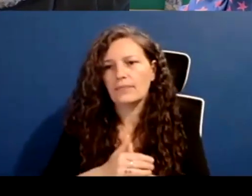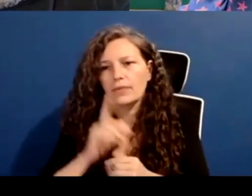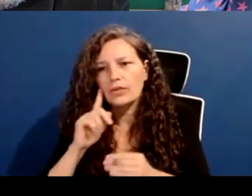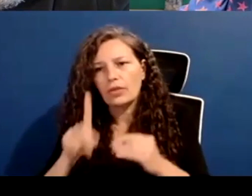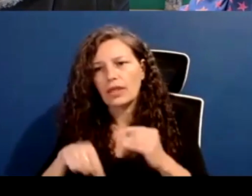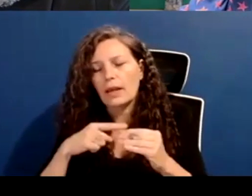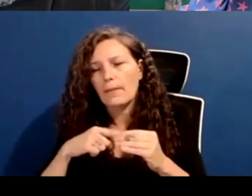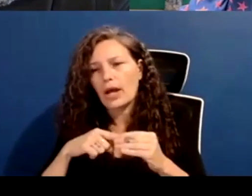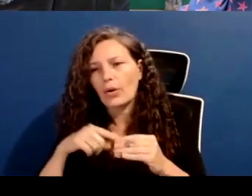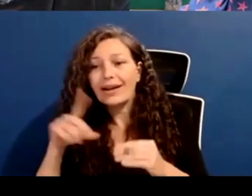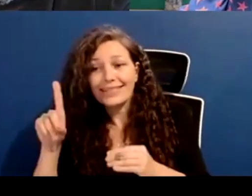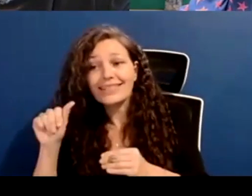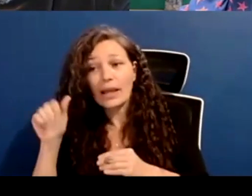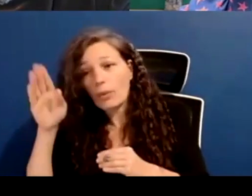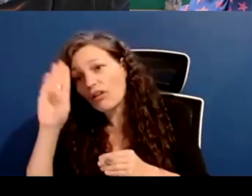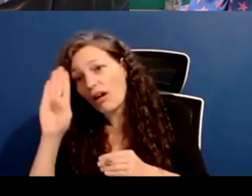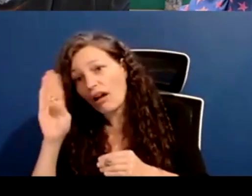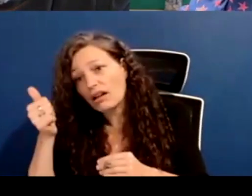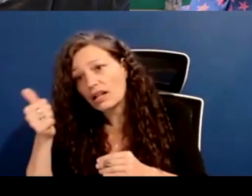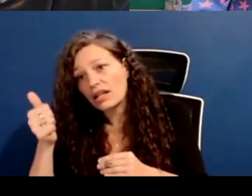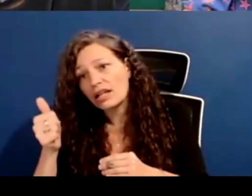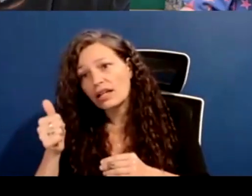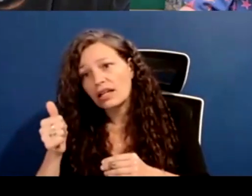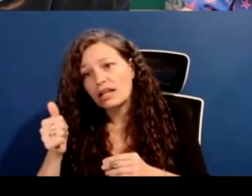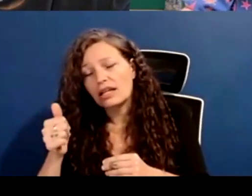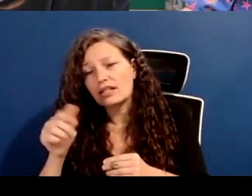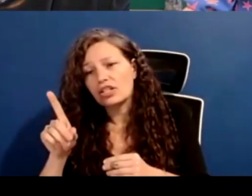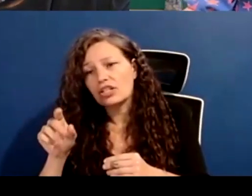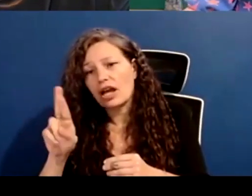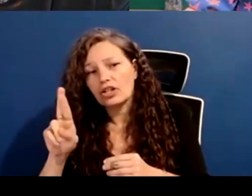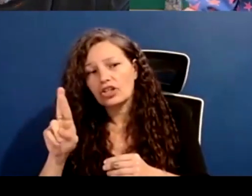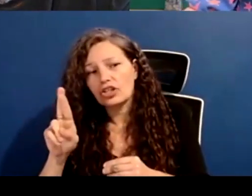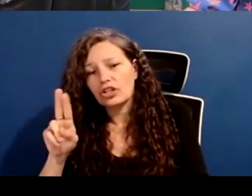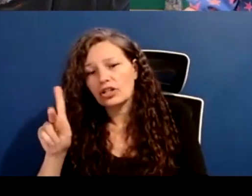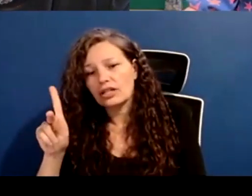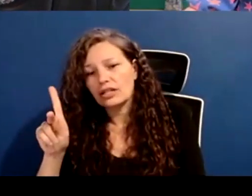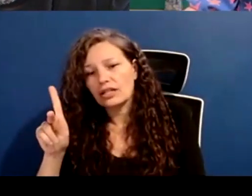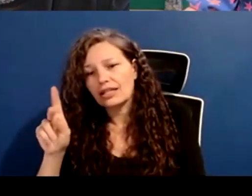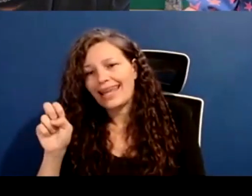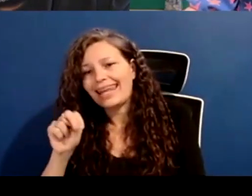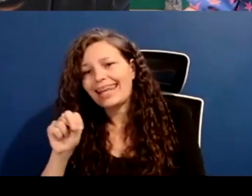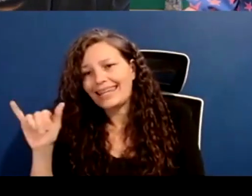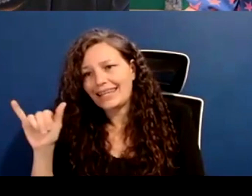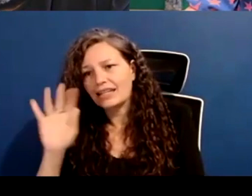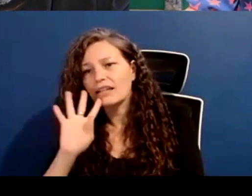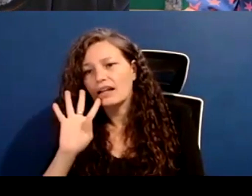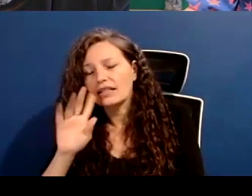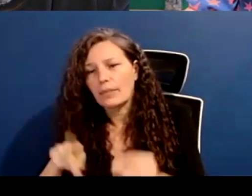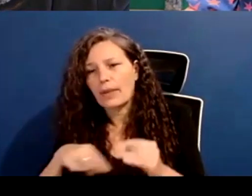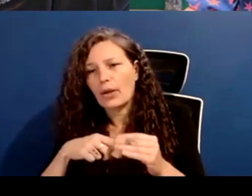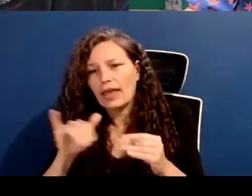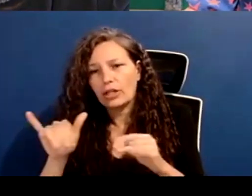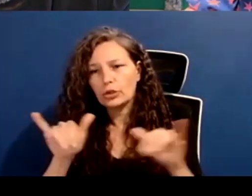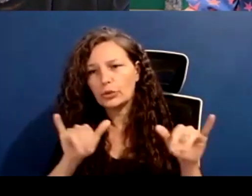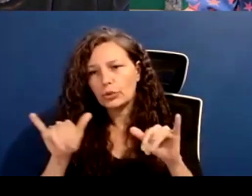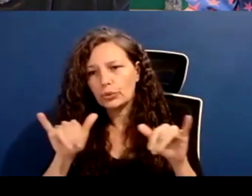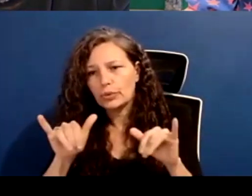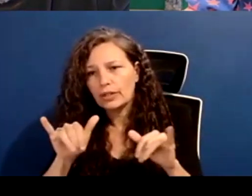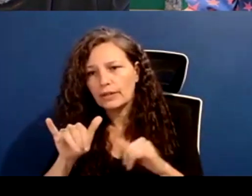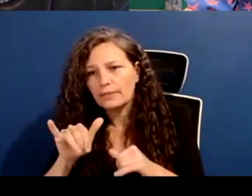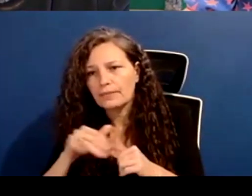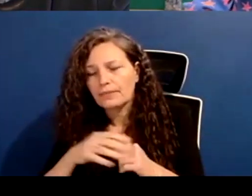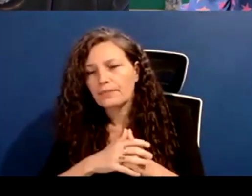that, and so does Dr. Kenny. And I say that, Jesus reverses death but